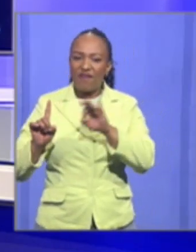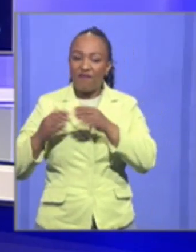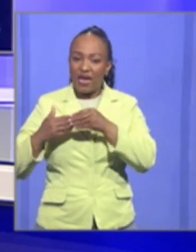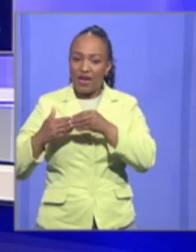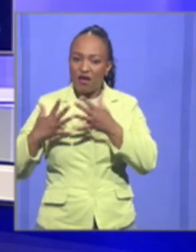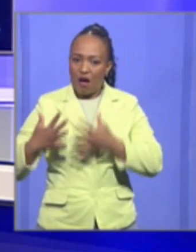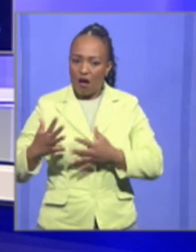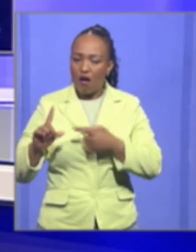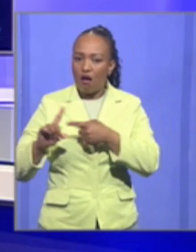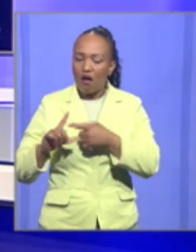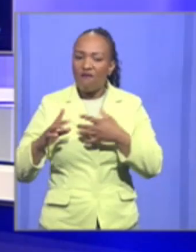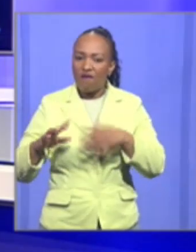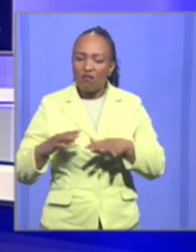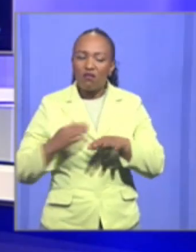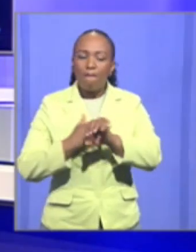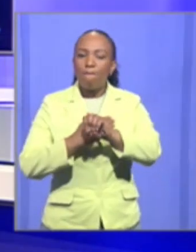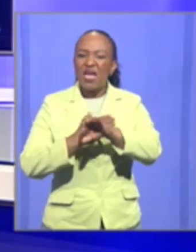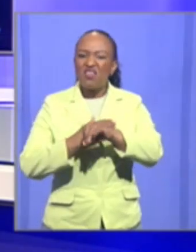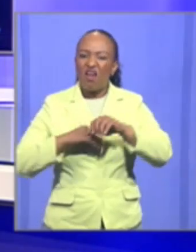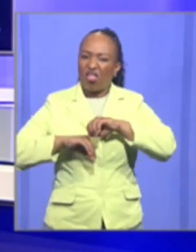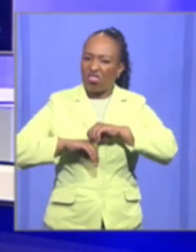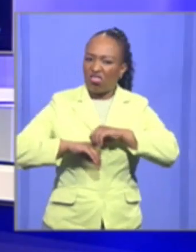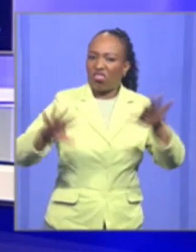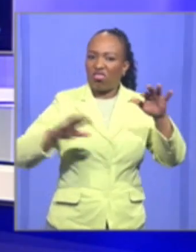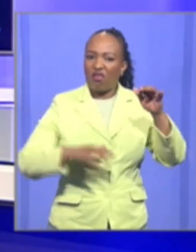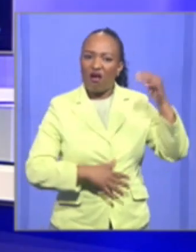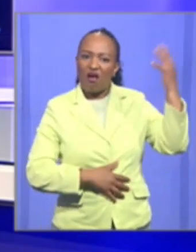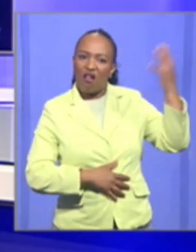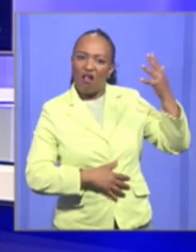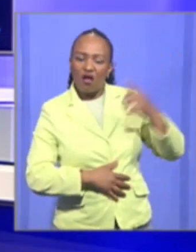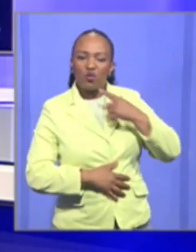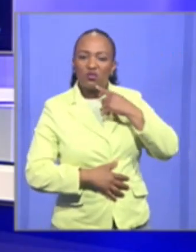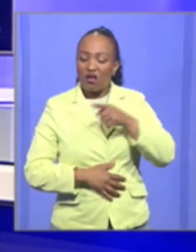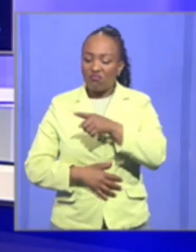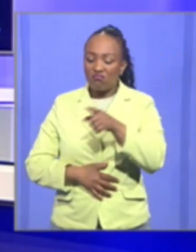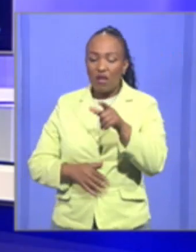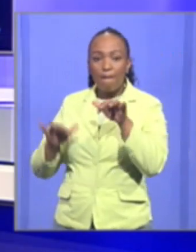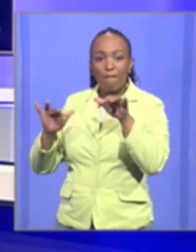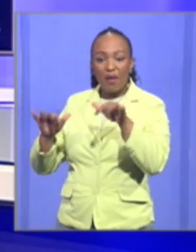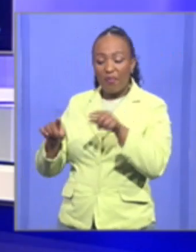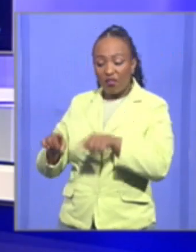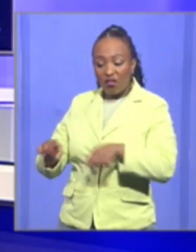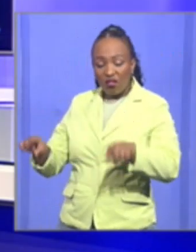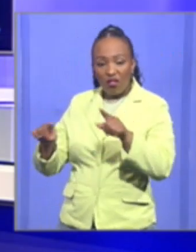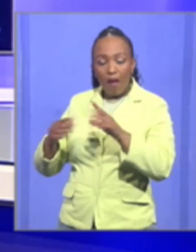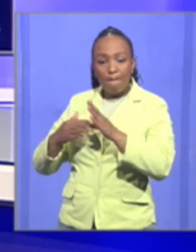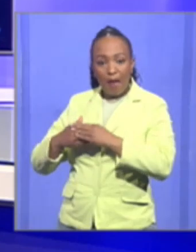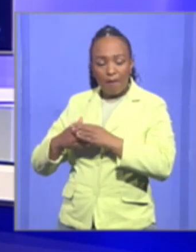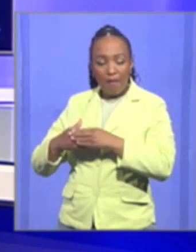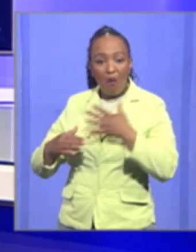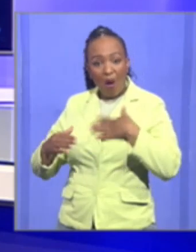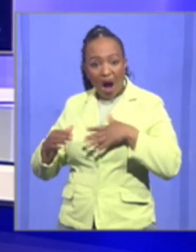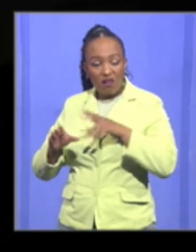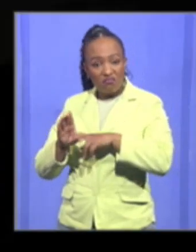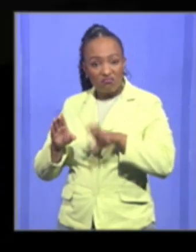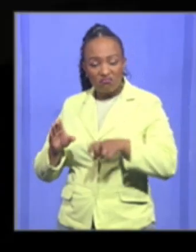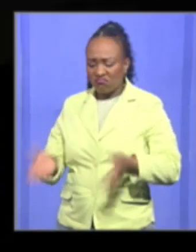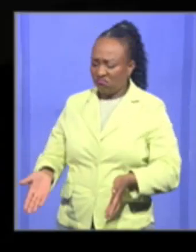a tsebagatše phatlalatša gore difero di bulegile go maloko ao a nyakago go sepela mokgatlong wa